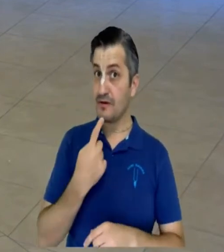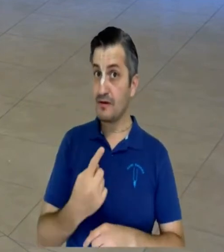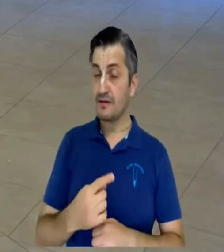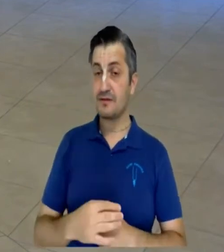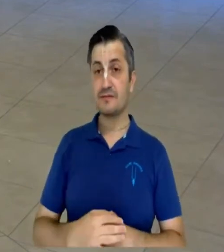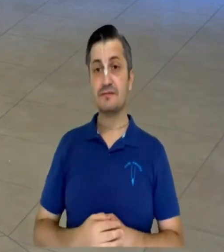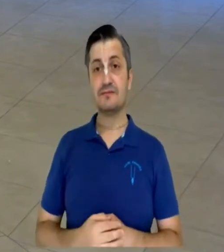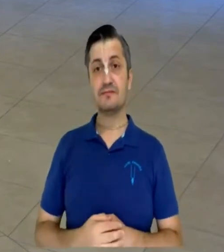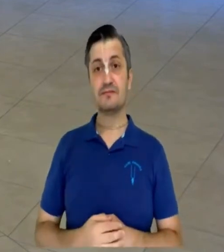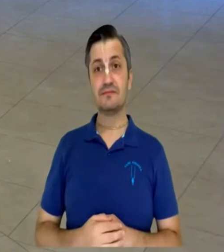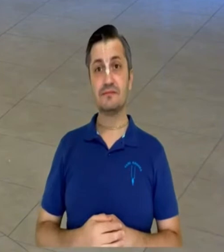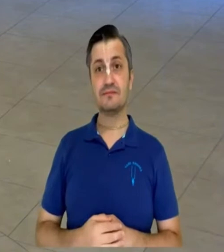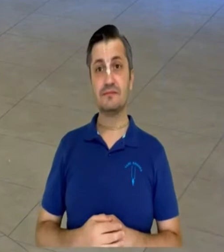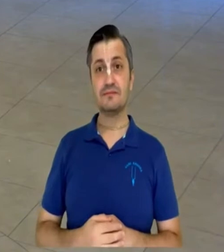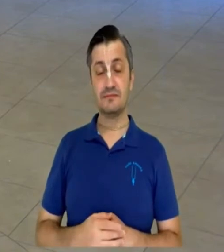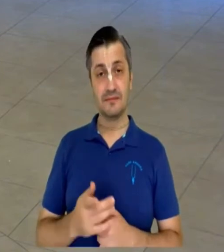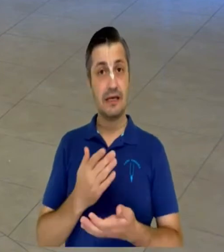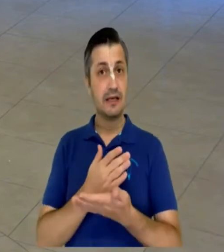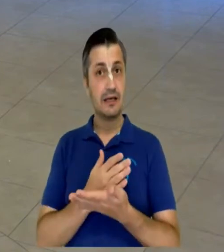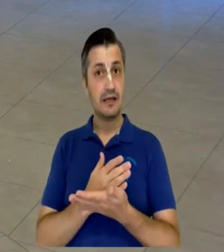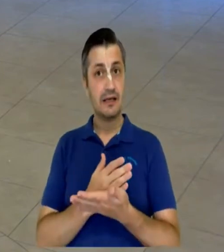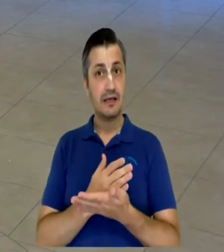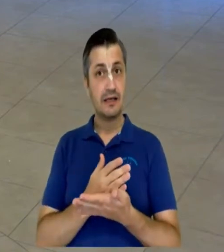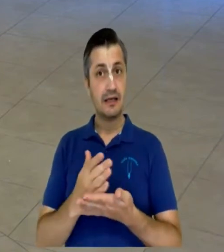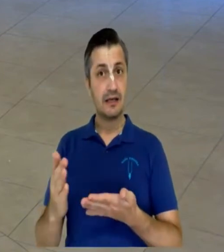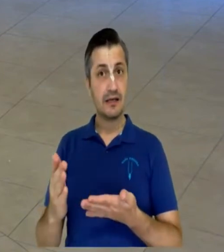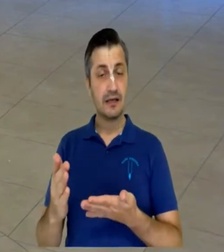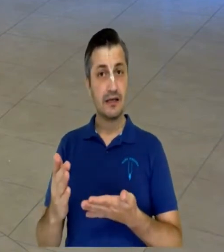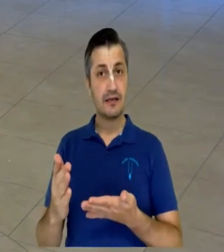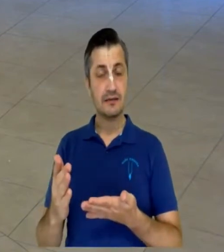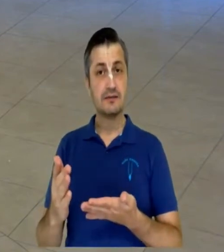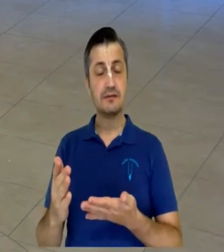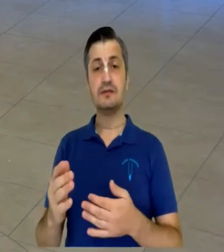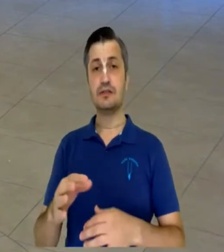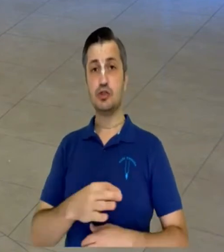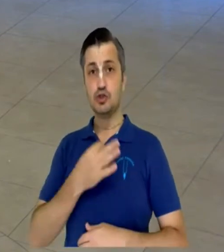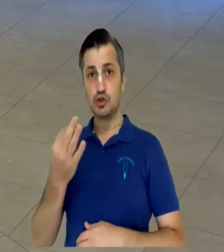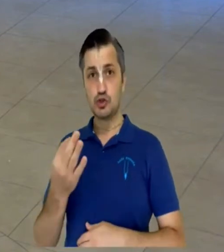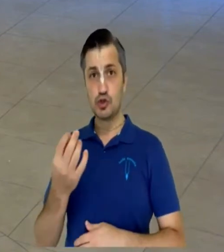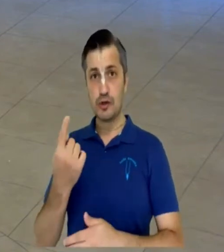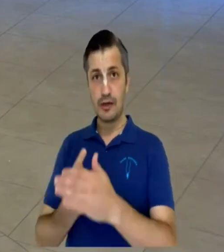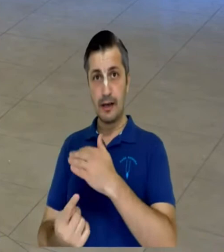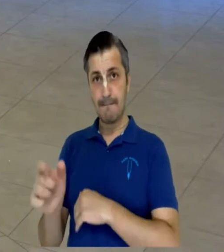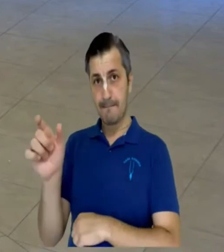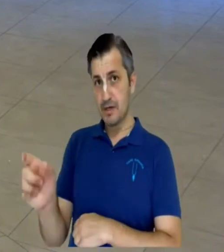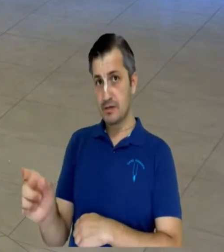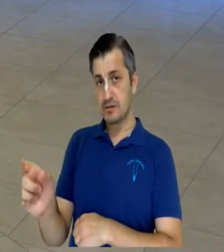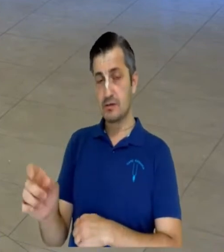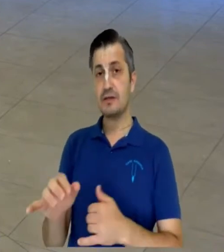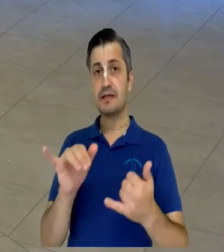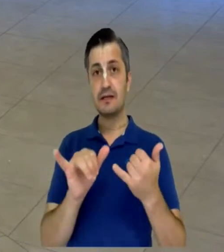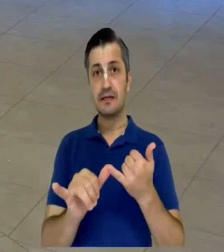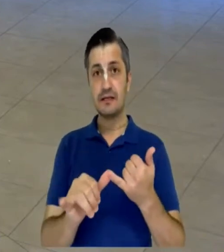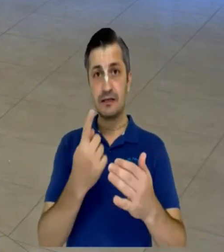it is clear that living entities and Supreme Personality of God, there are individuals. So this individuality is eternal. We